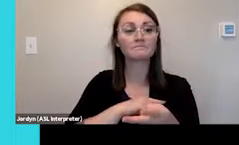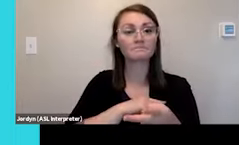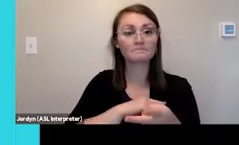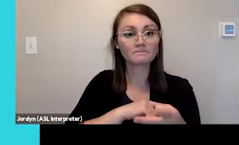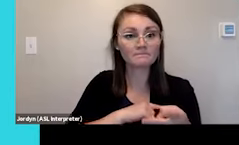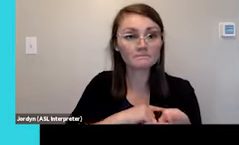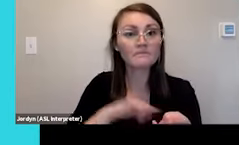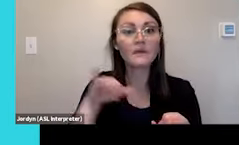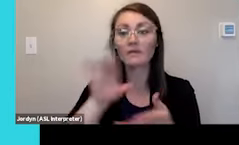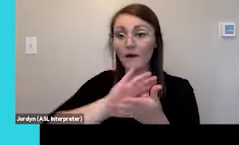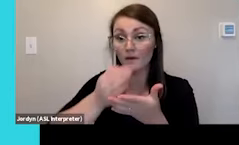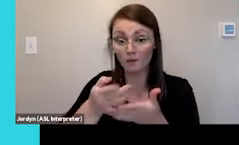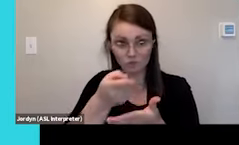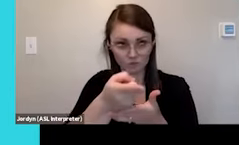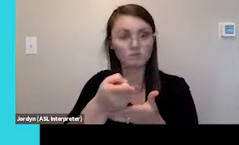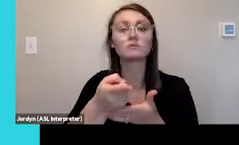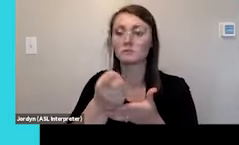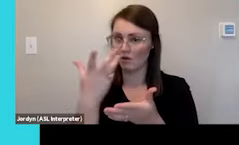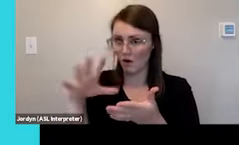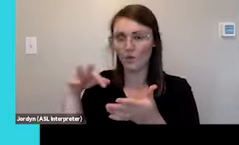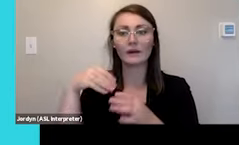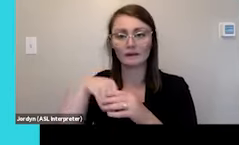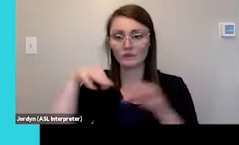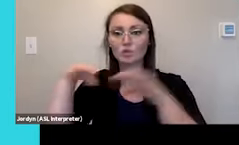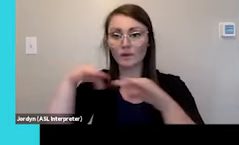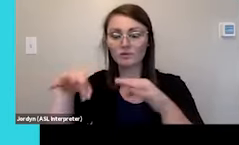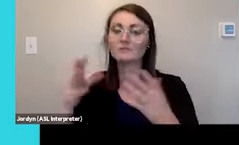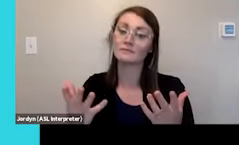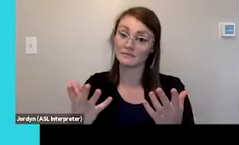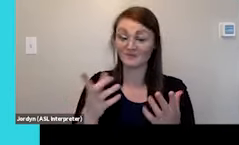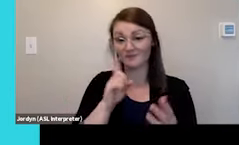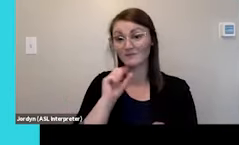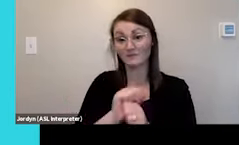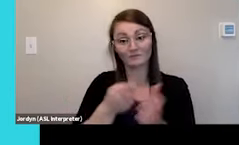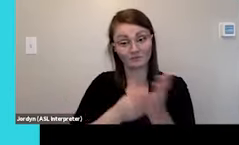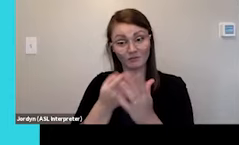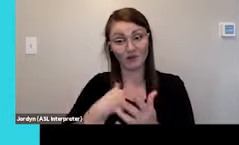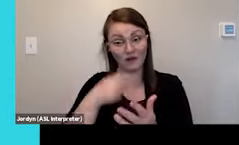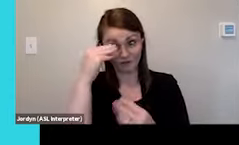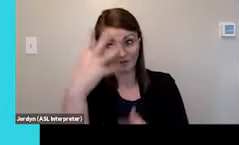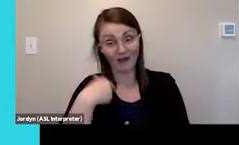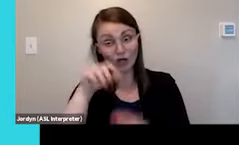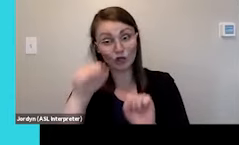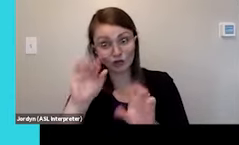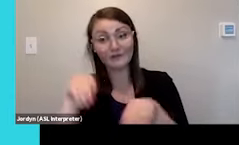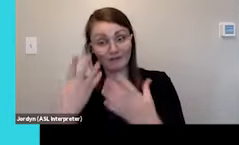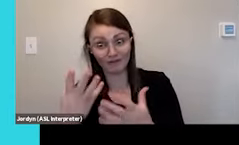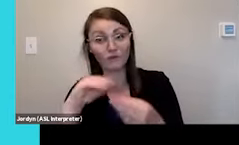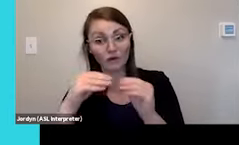The amounts are in the description. In all reality, I could give you a number, but any amount, even if it